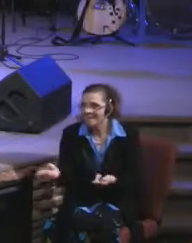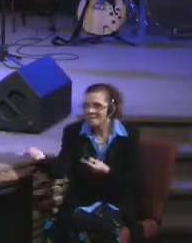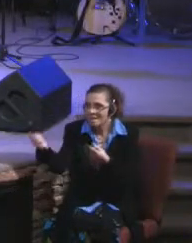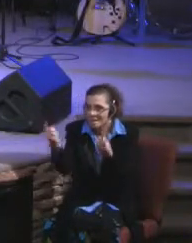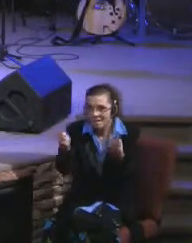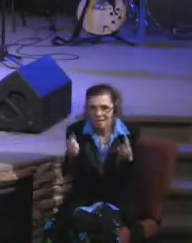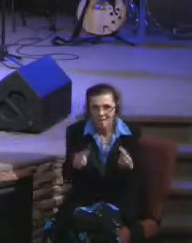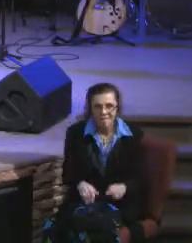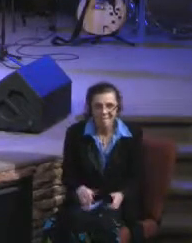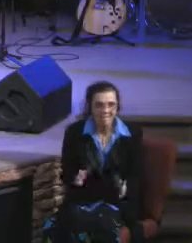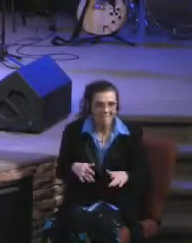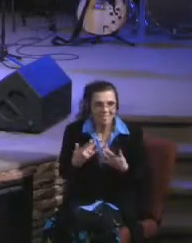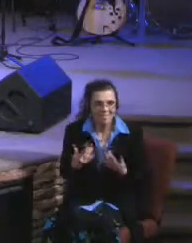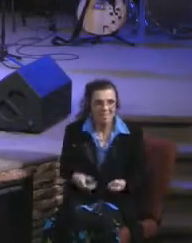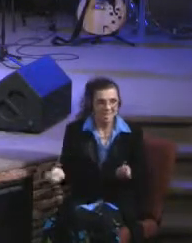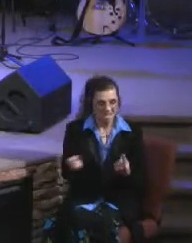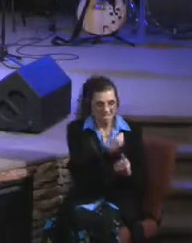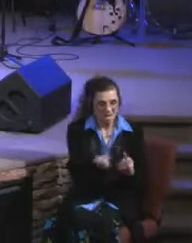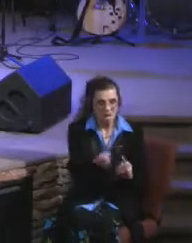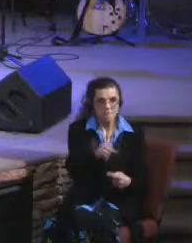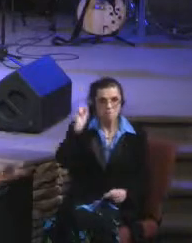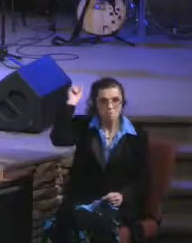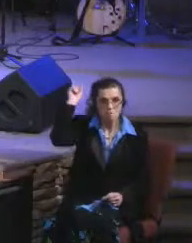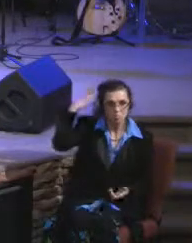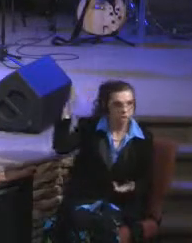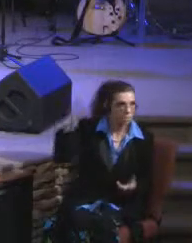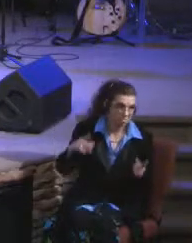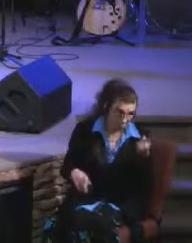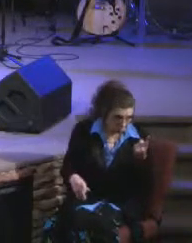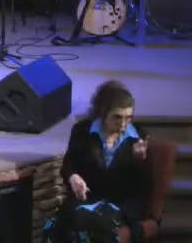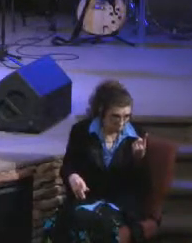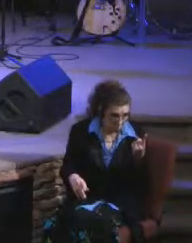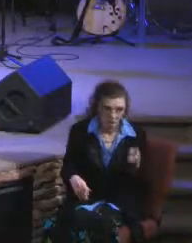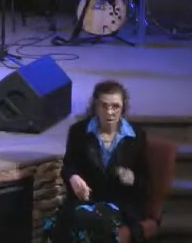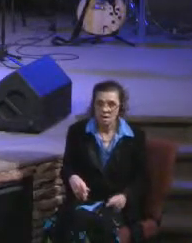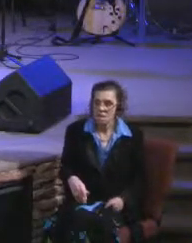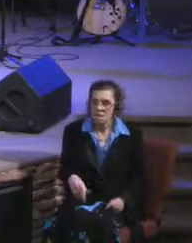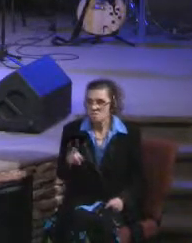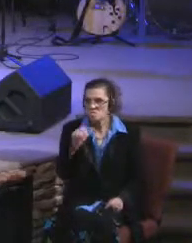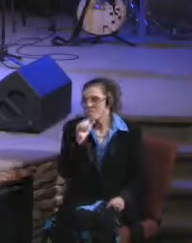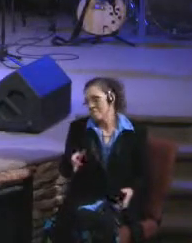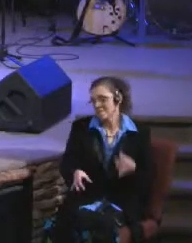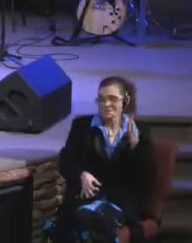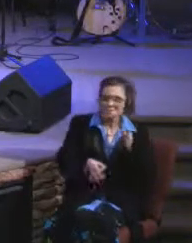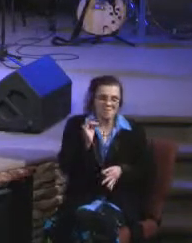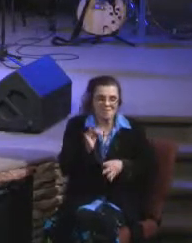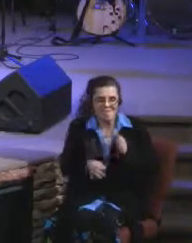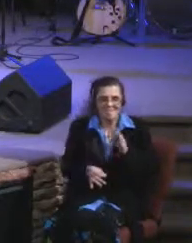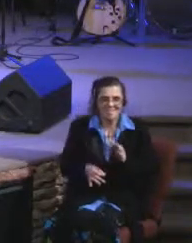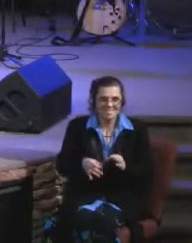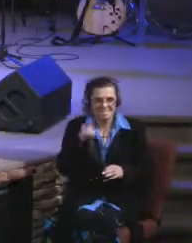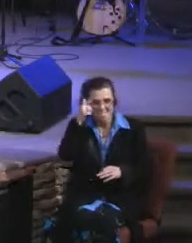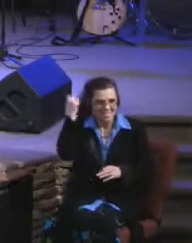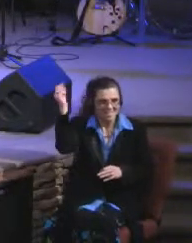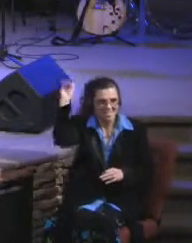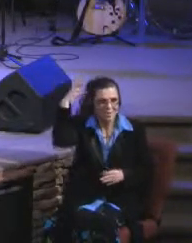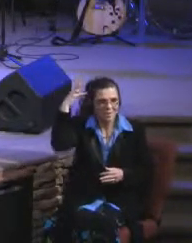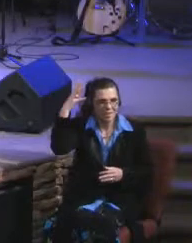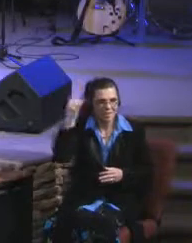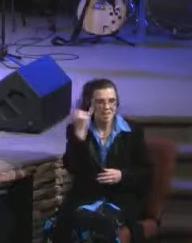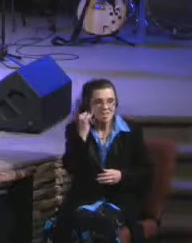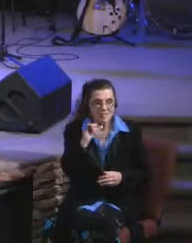anybody ought to feel like they can abuse grace and feel like that you won't be judged because of the grace.